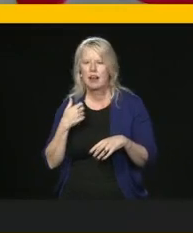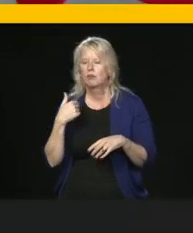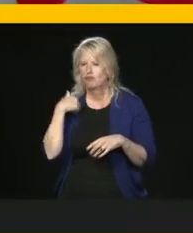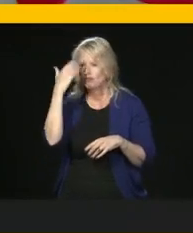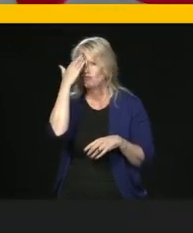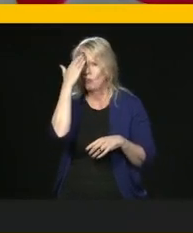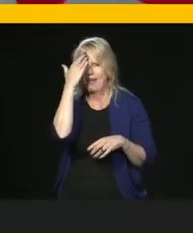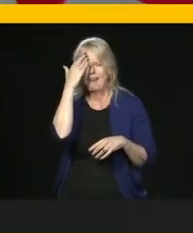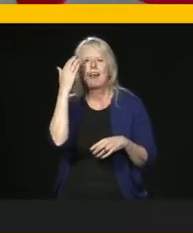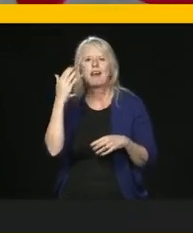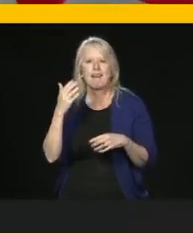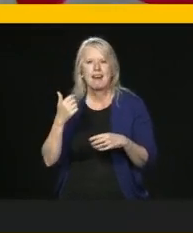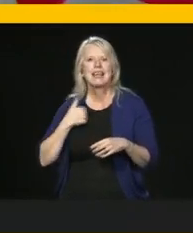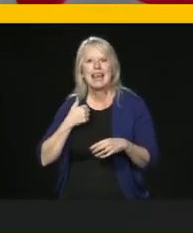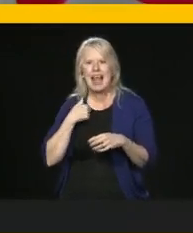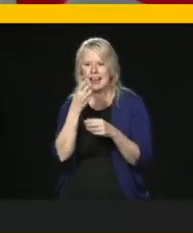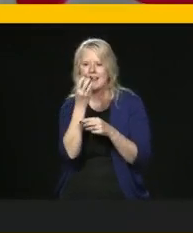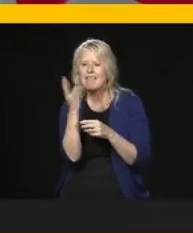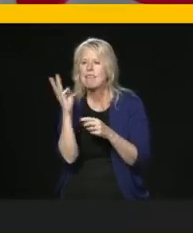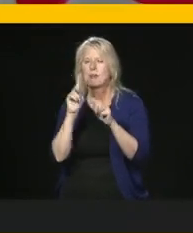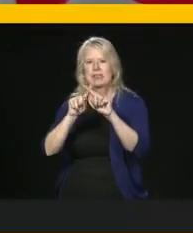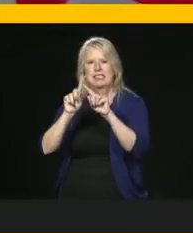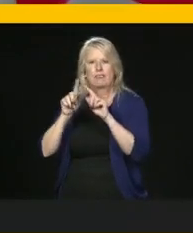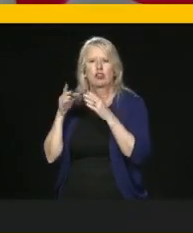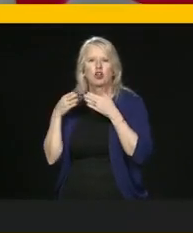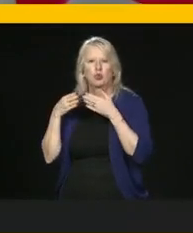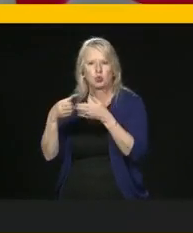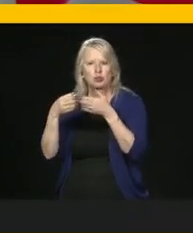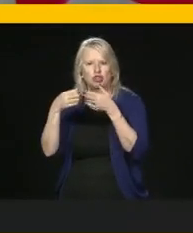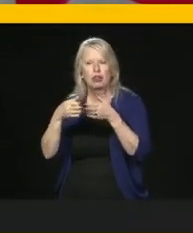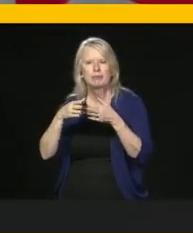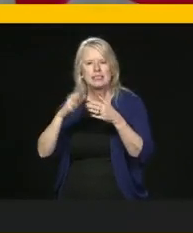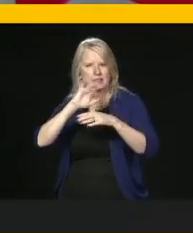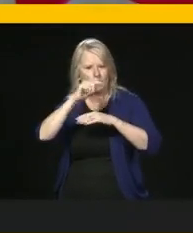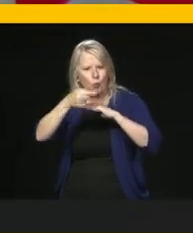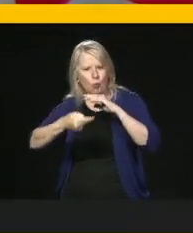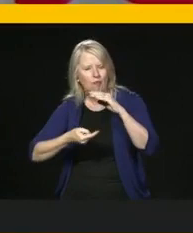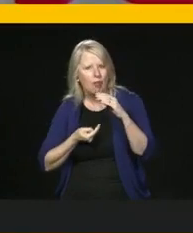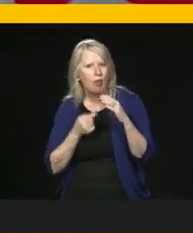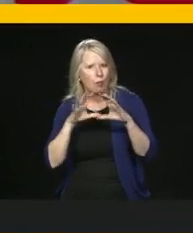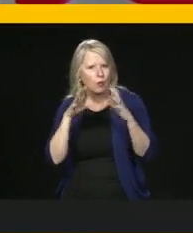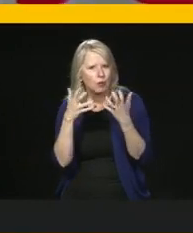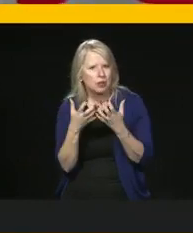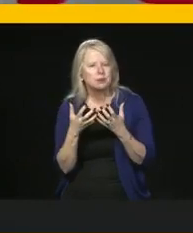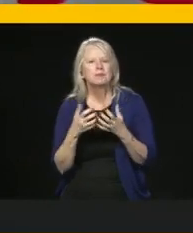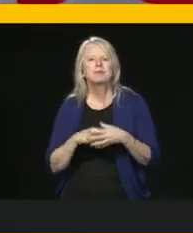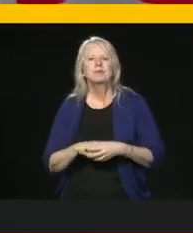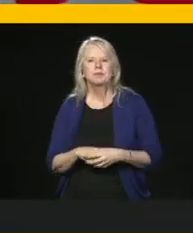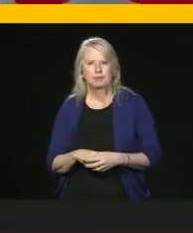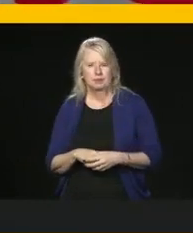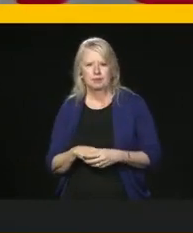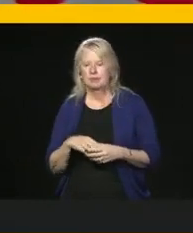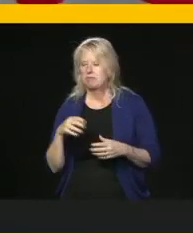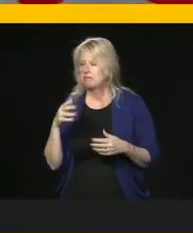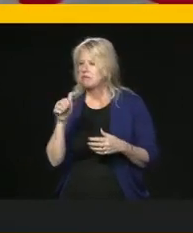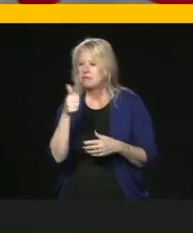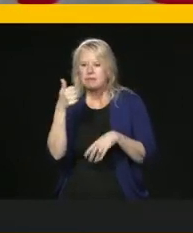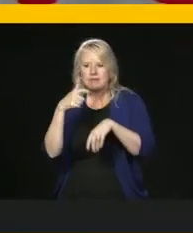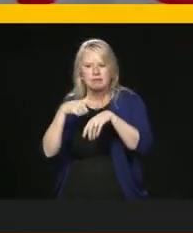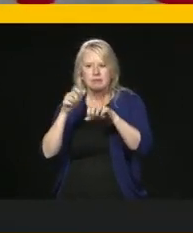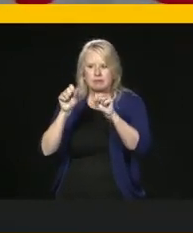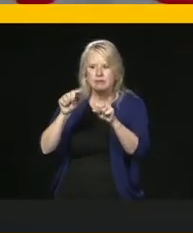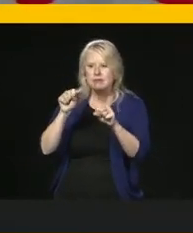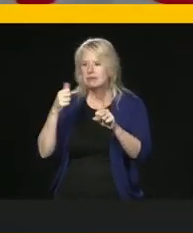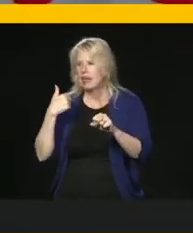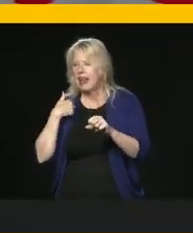cruise ships around the world. And so any time that Canadians could be exposed to coronavirus